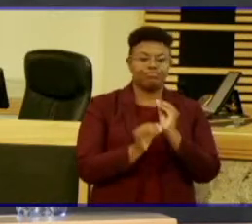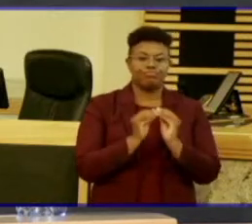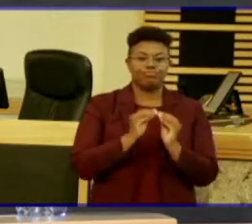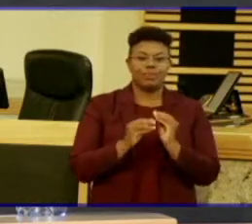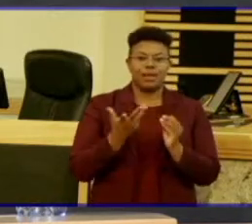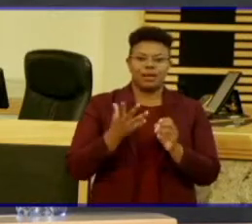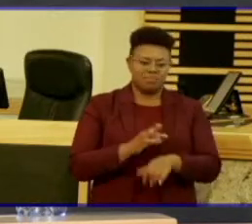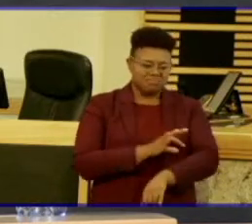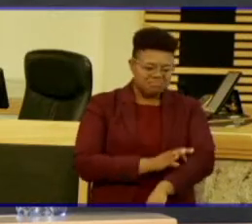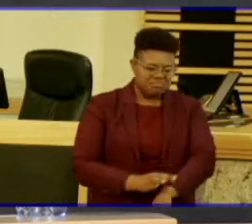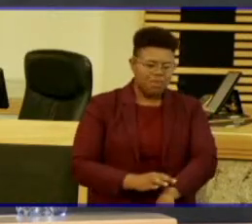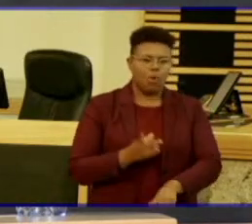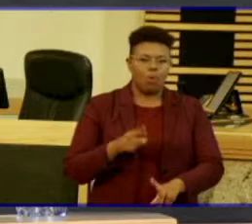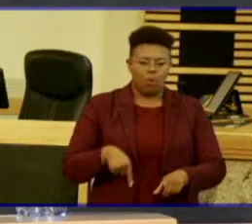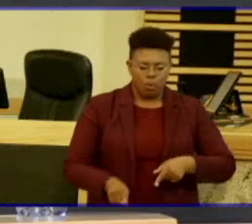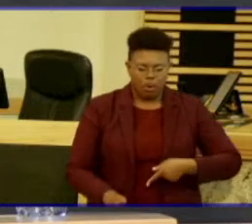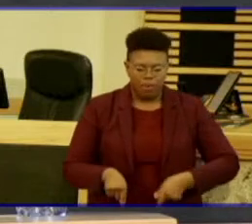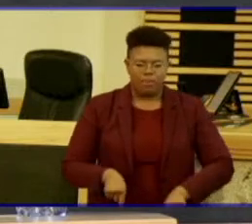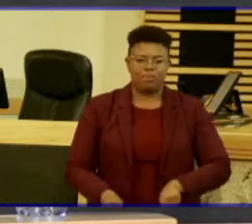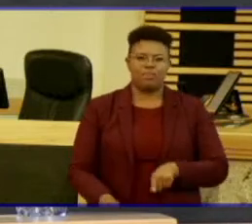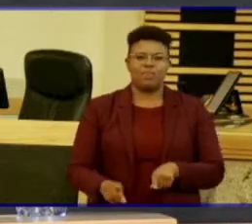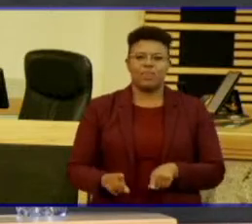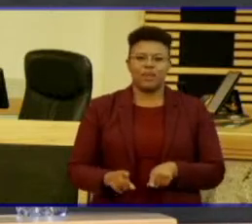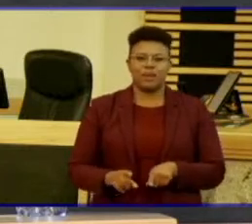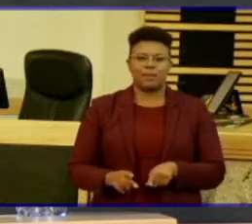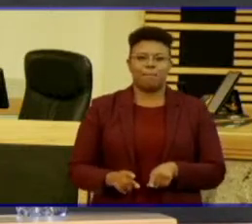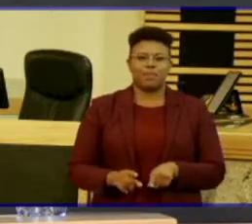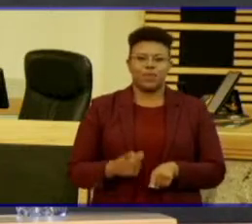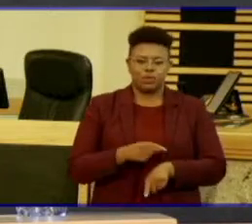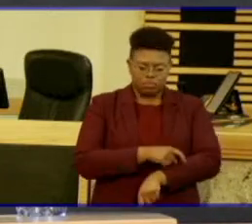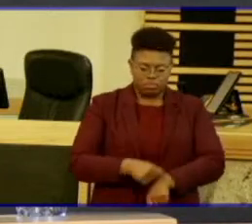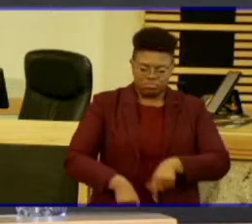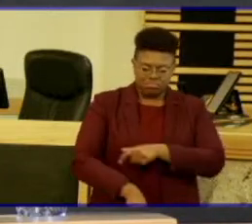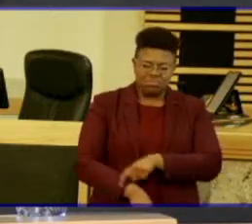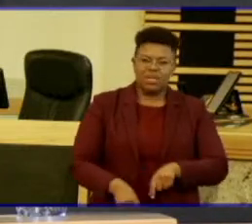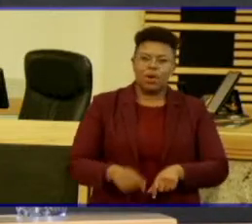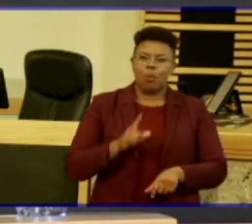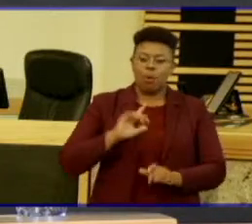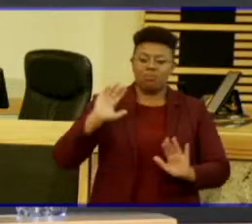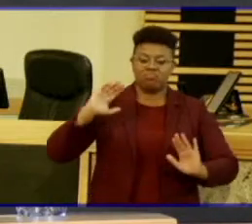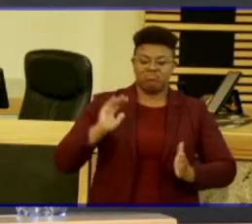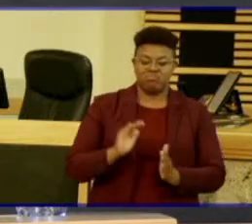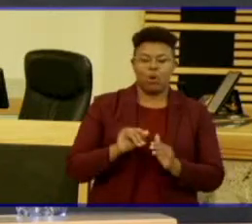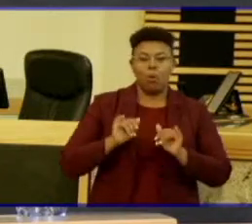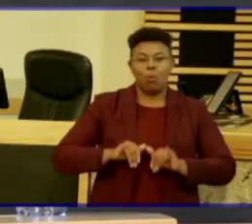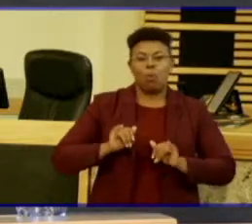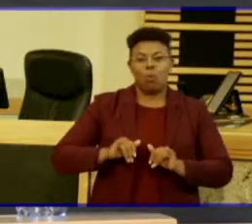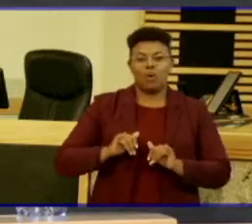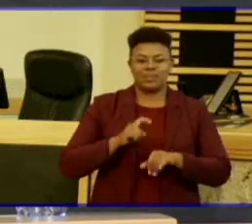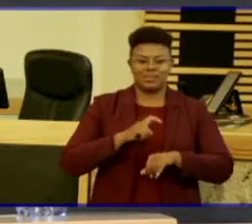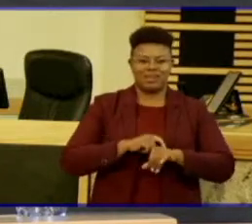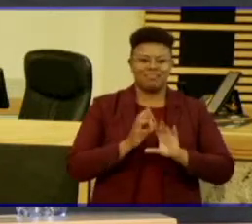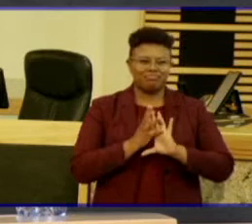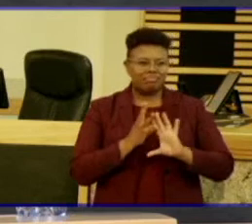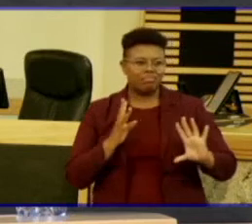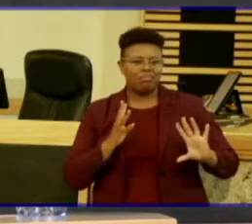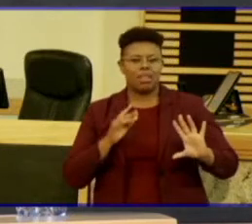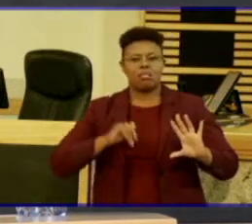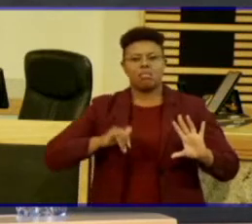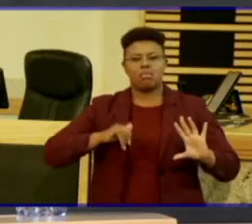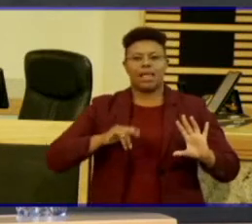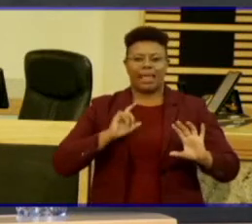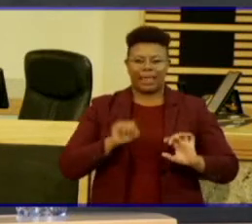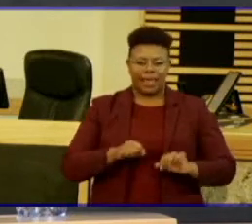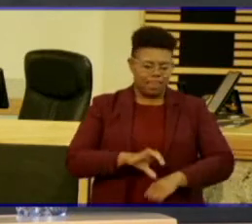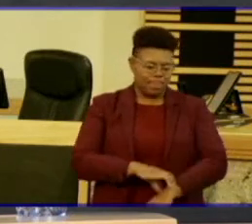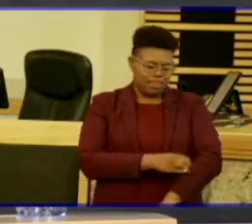prostheses and orthotics to radically reduce the waiting time as well as the backlogs for fitted